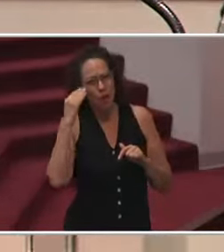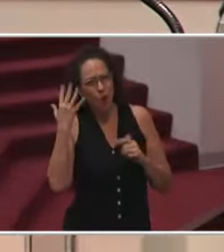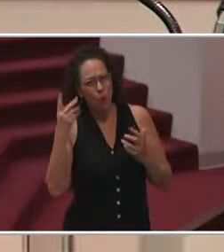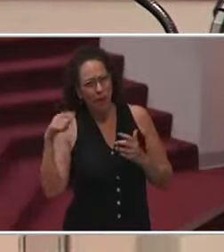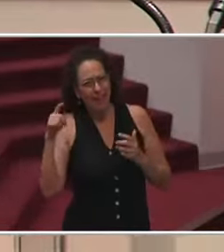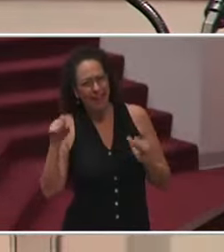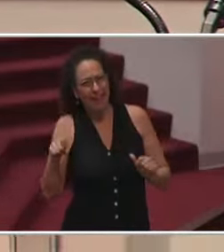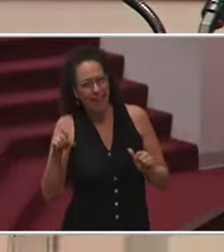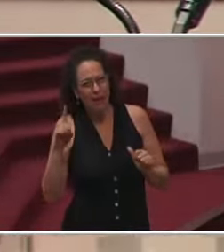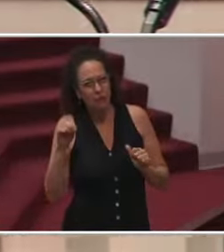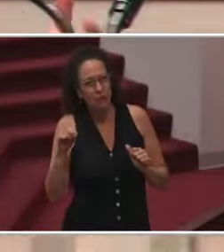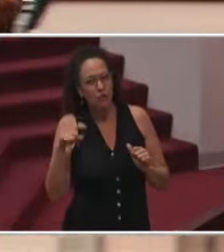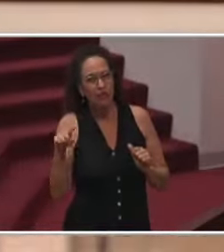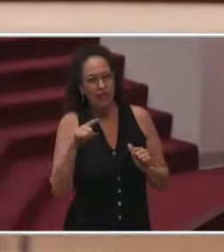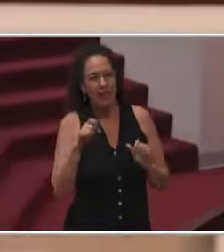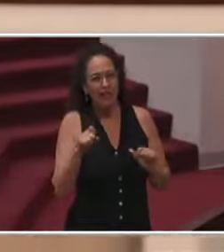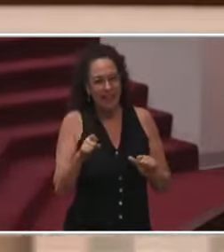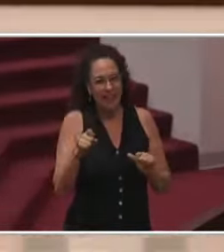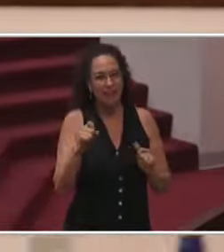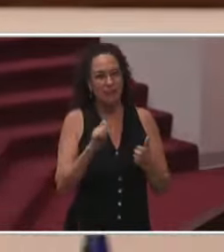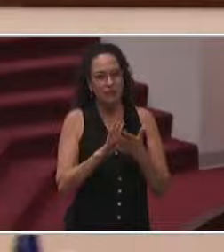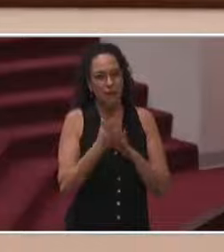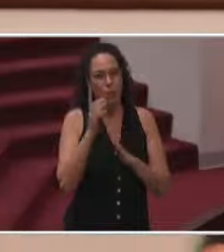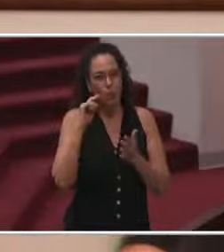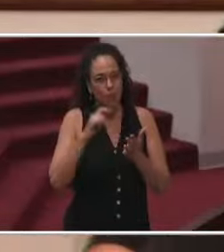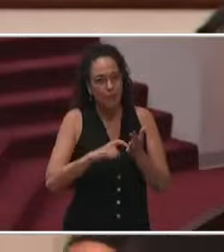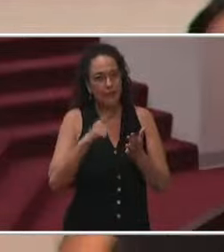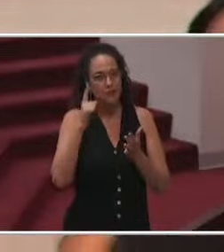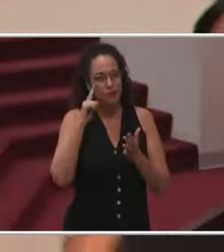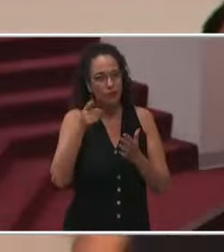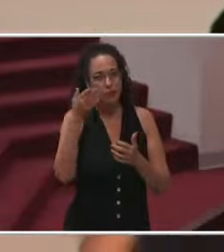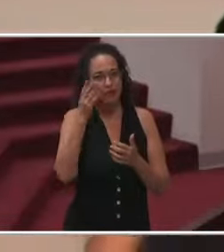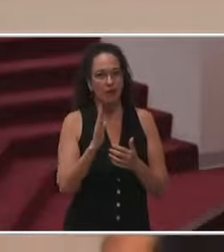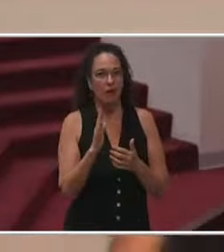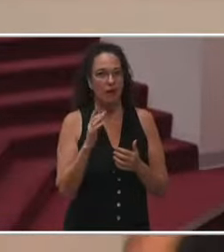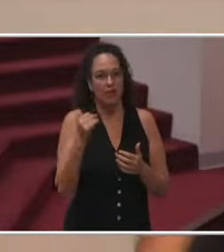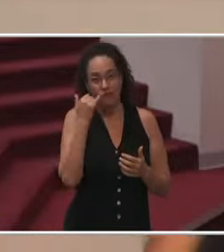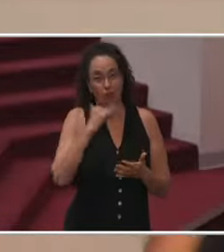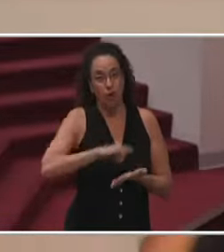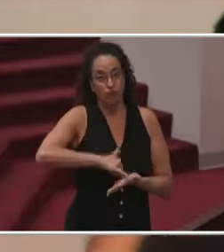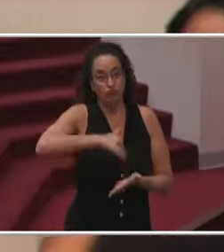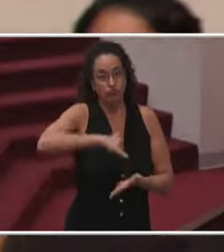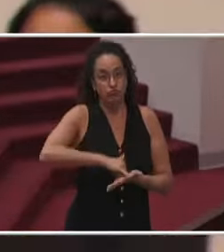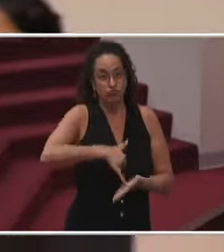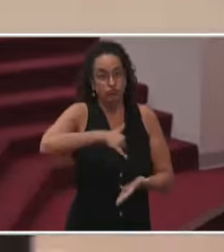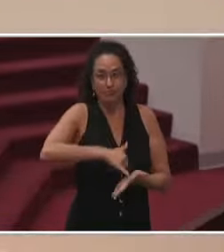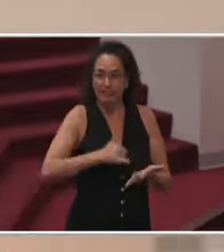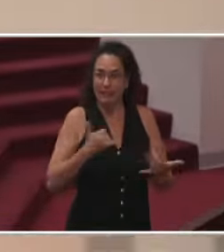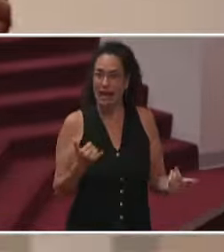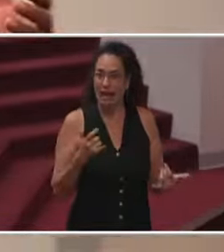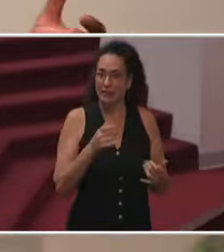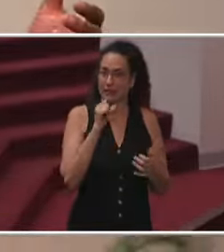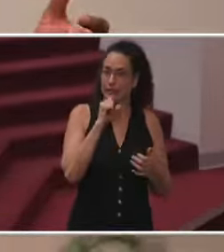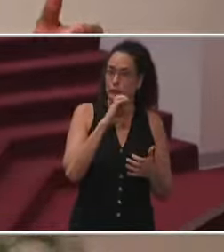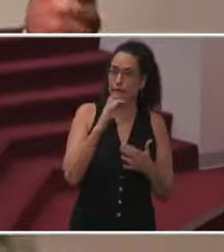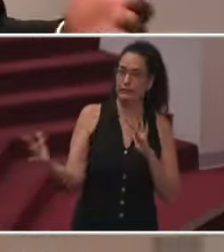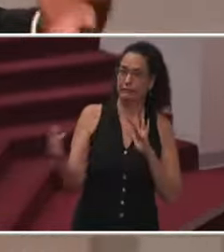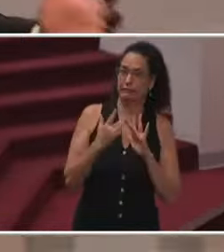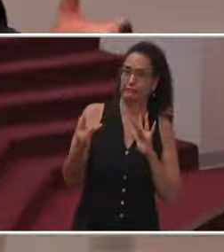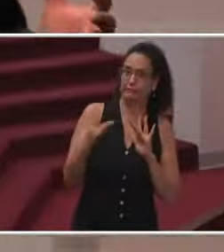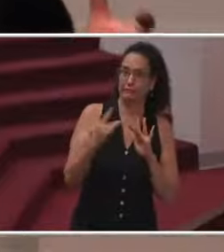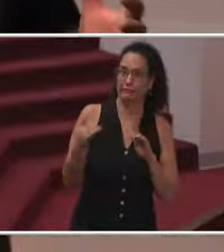witness for the kingdom of God. Man, they're just blowing up my phone right now. So I say to you,